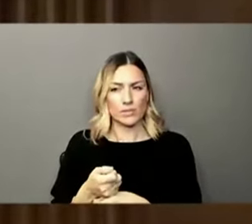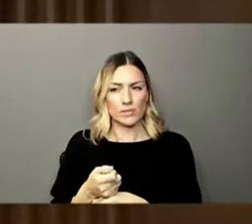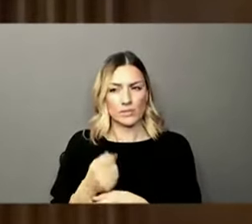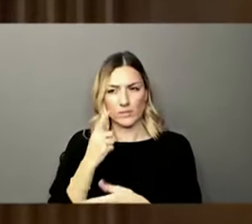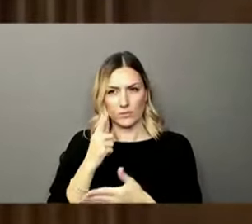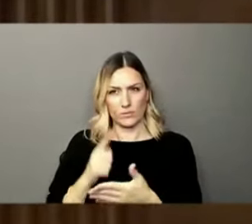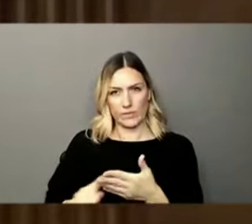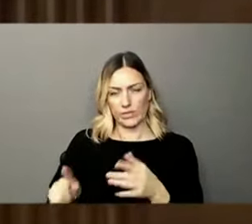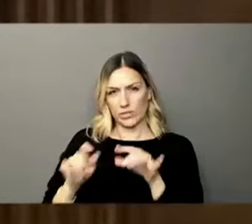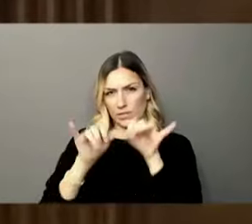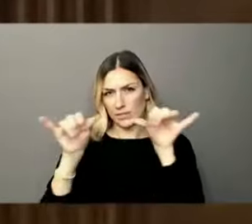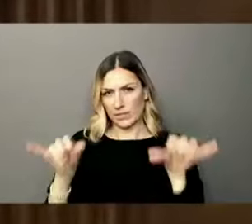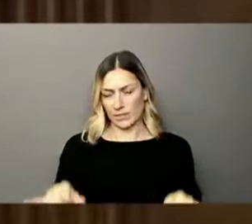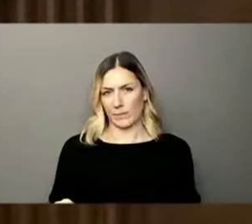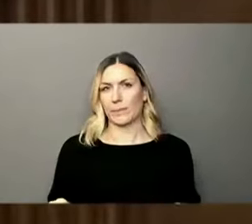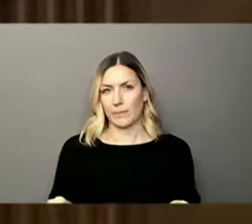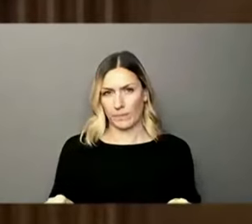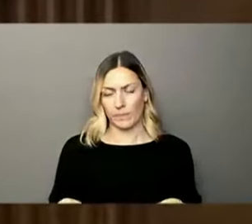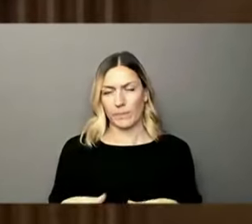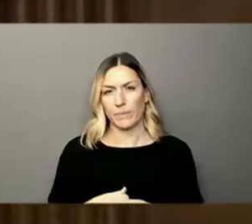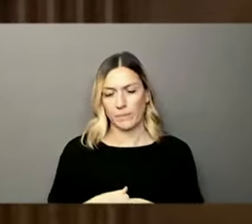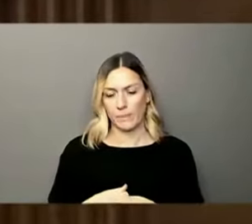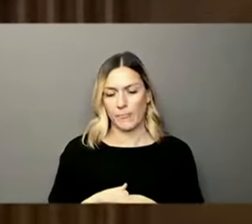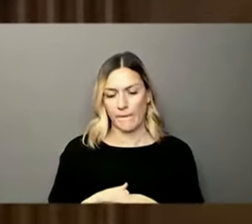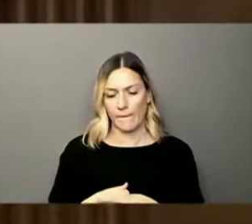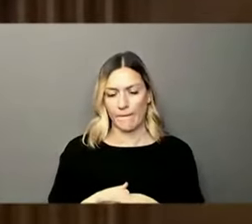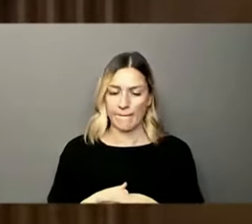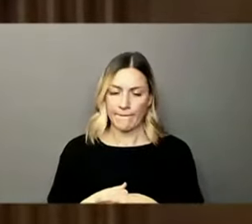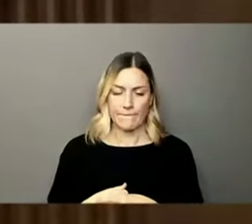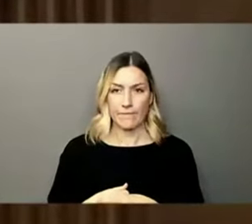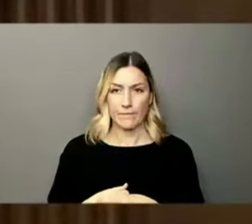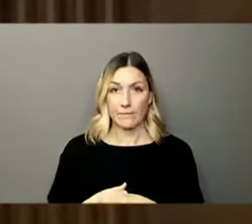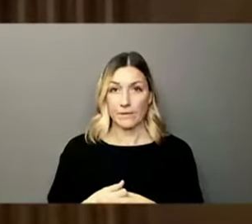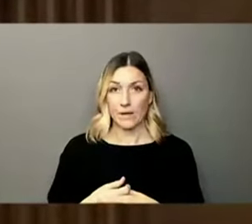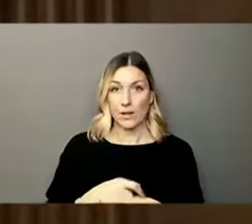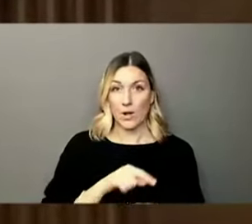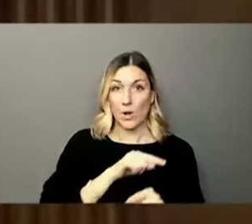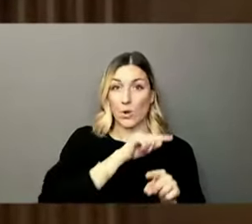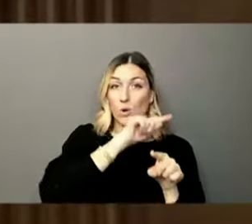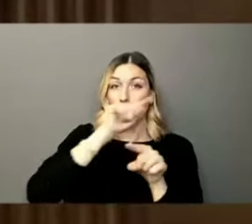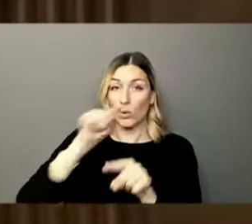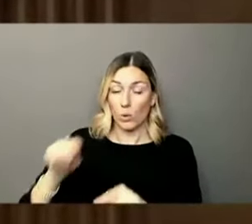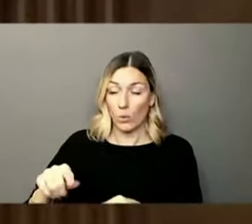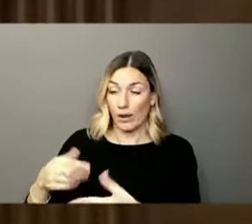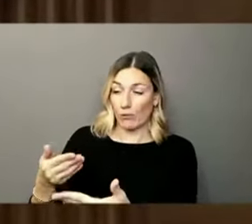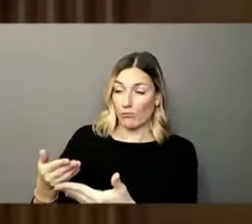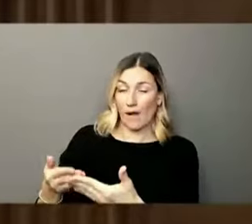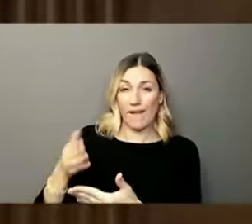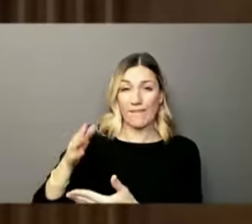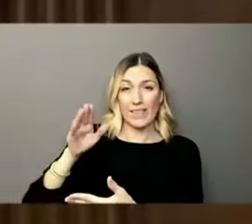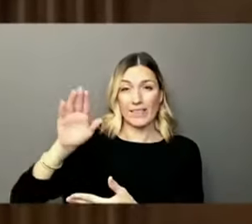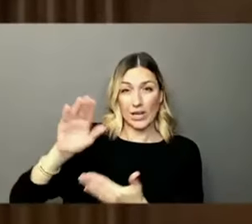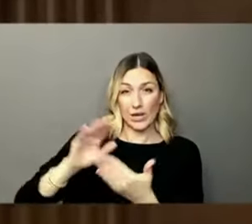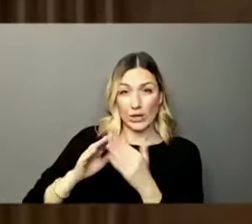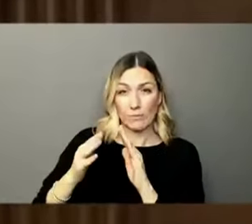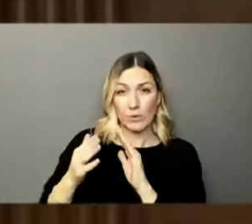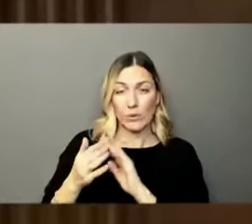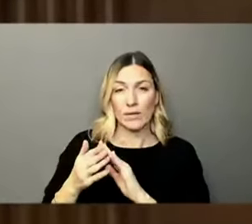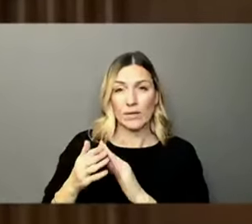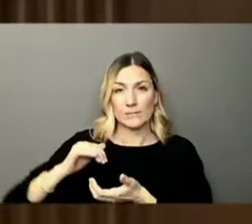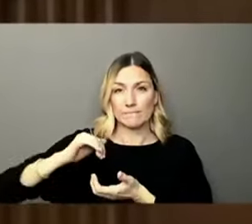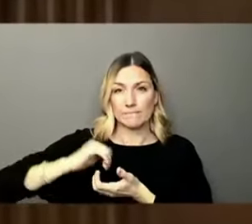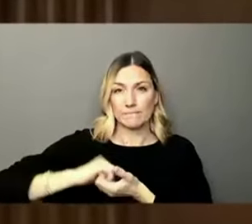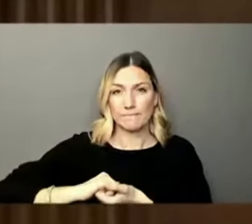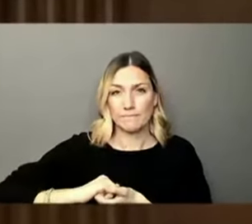system. And I think coming to them, going to their communities in a partnership and